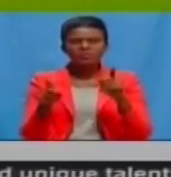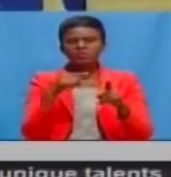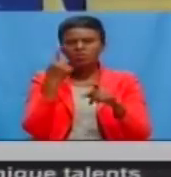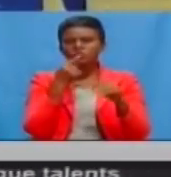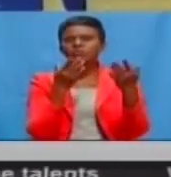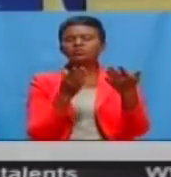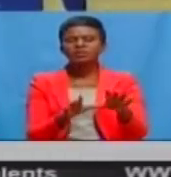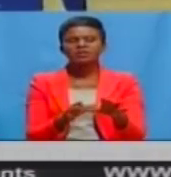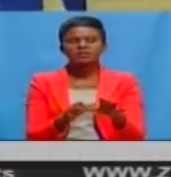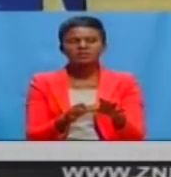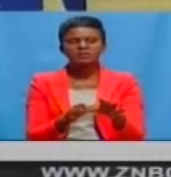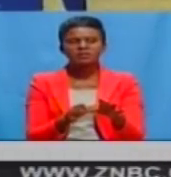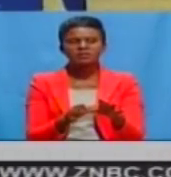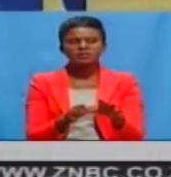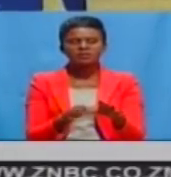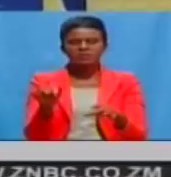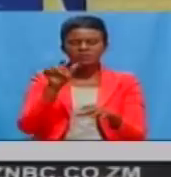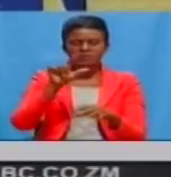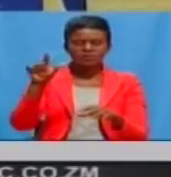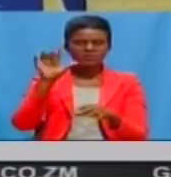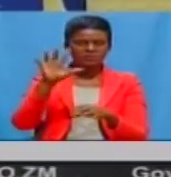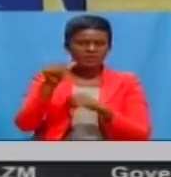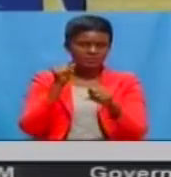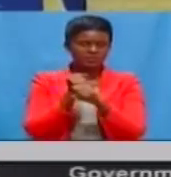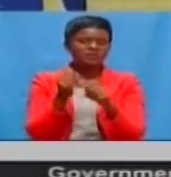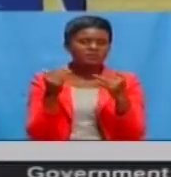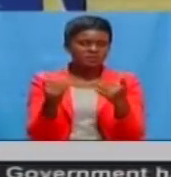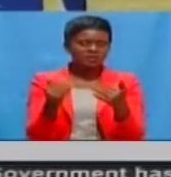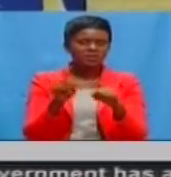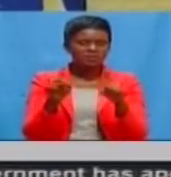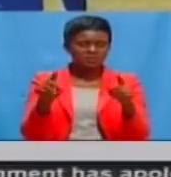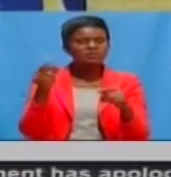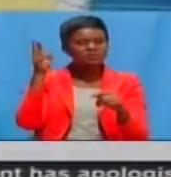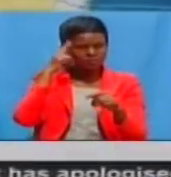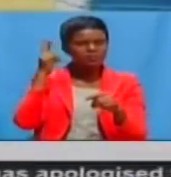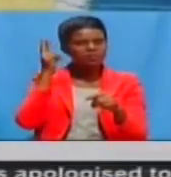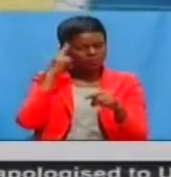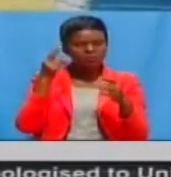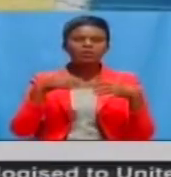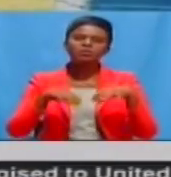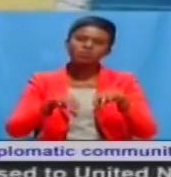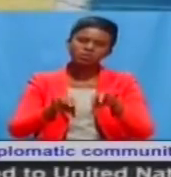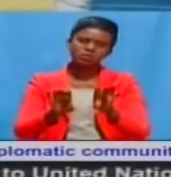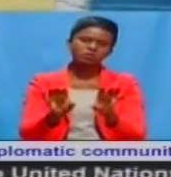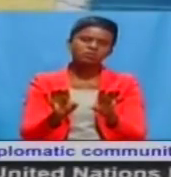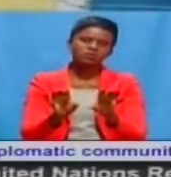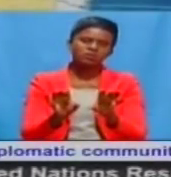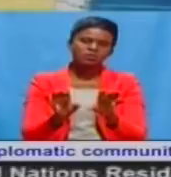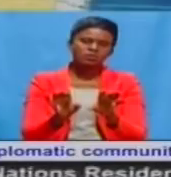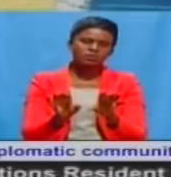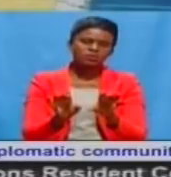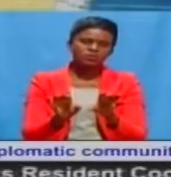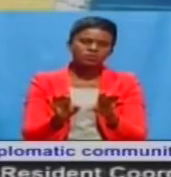heroes. It is now 25 years, but their memories live on.